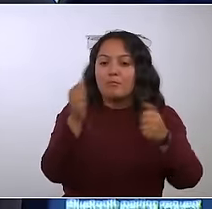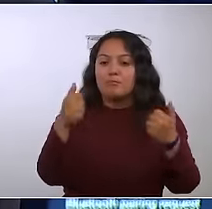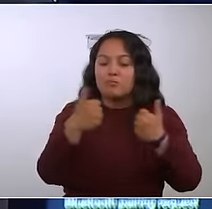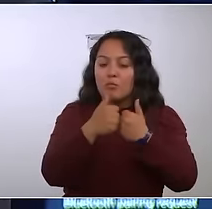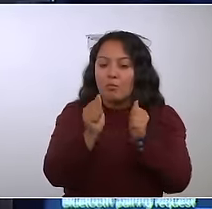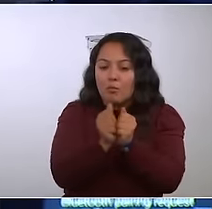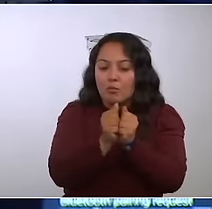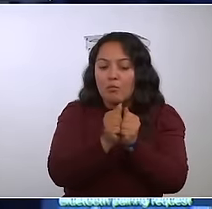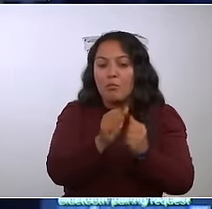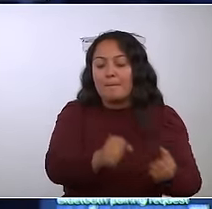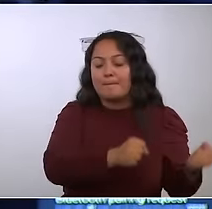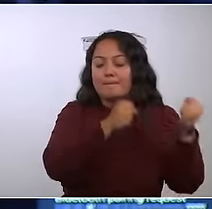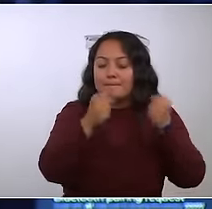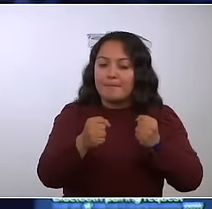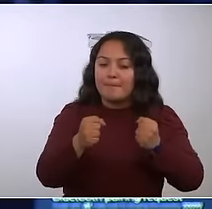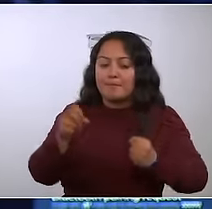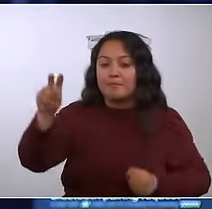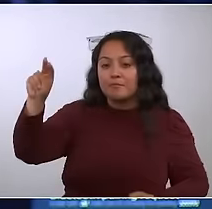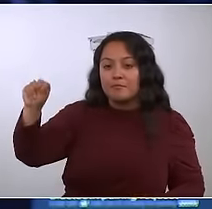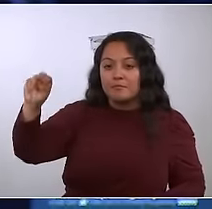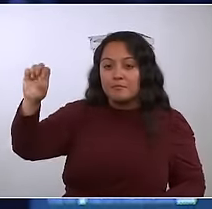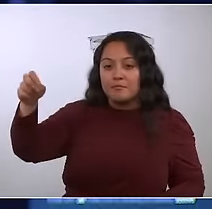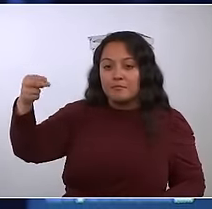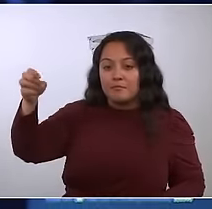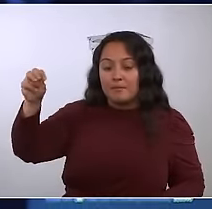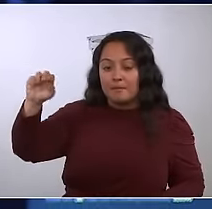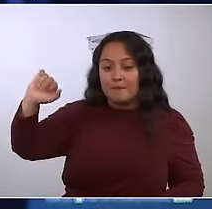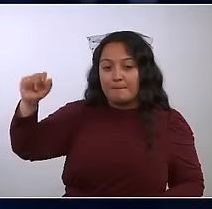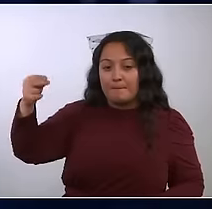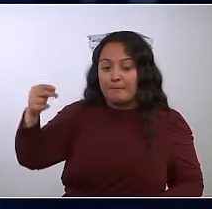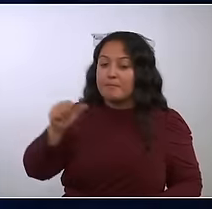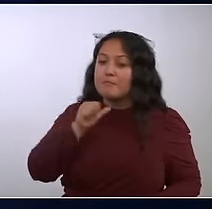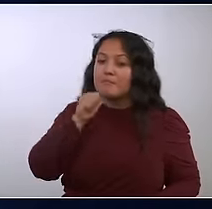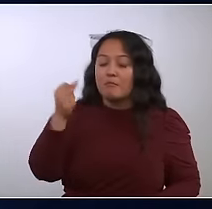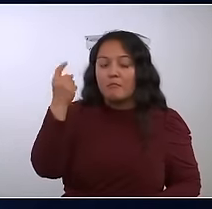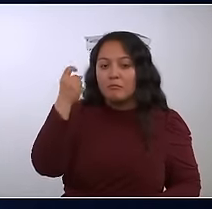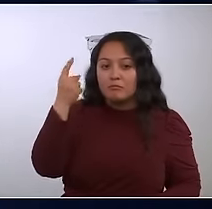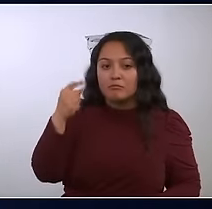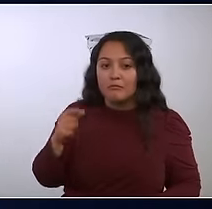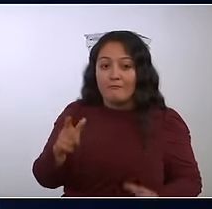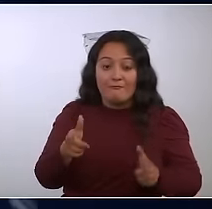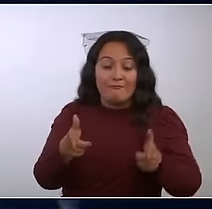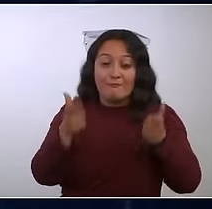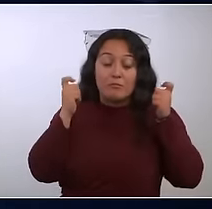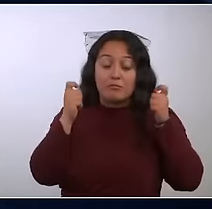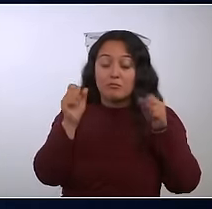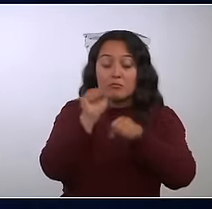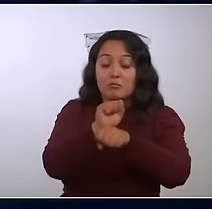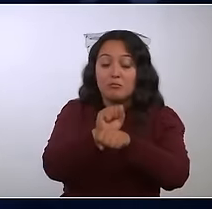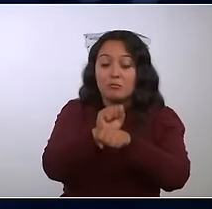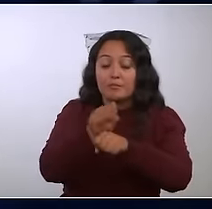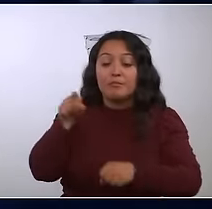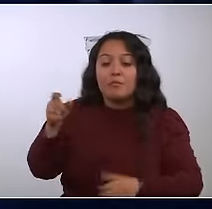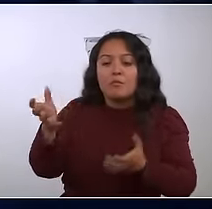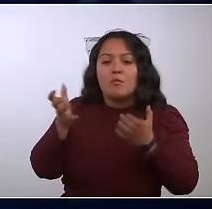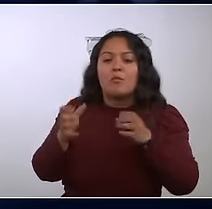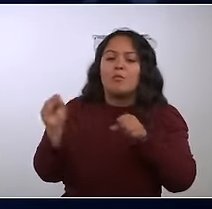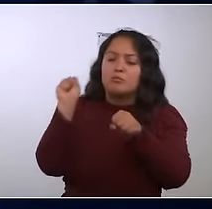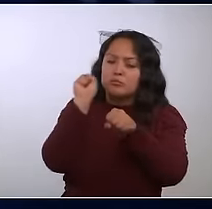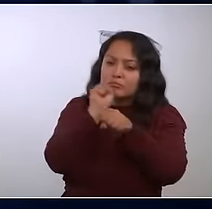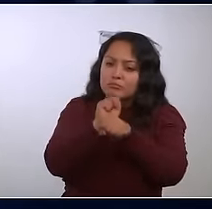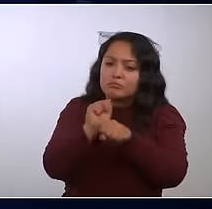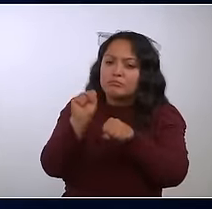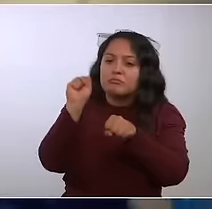algo más firme. Nehemiah was not interested in a quick fix. Nehemiah no estaba interesado en algo Nehemiah rápido. Wanted to spend some time. Él quería pasar tiempo.